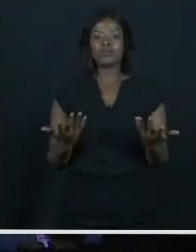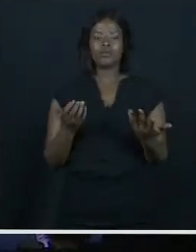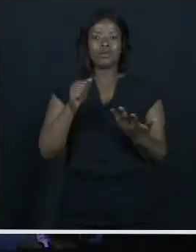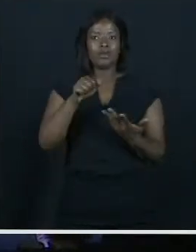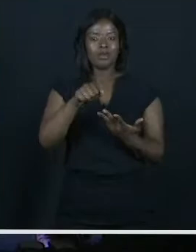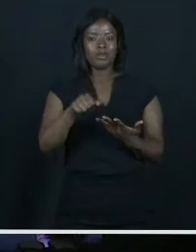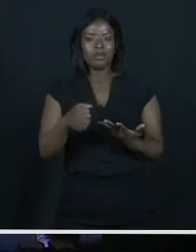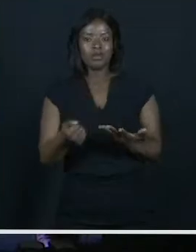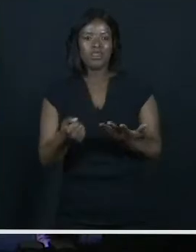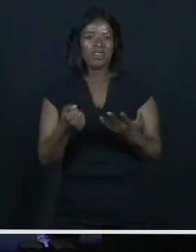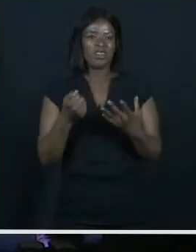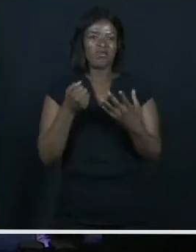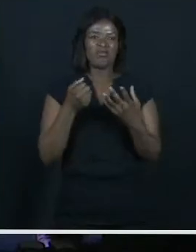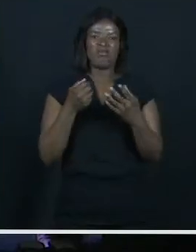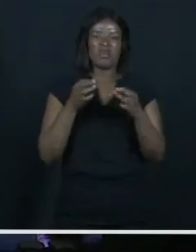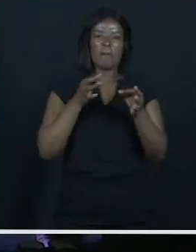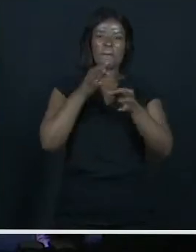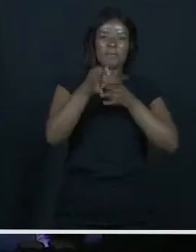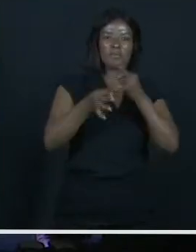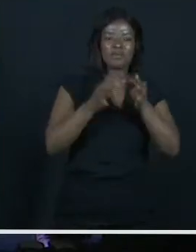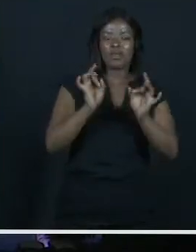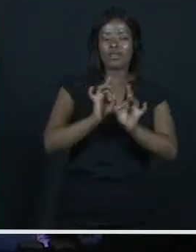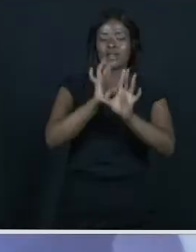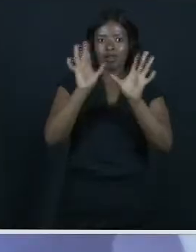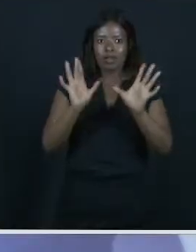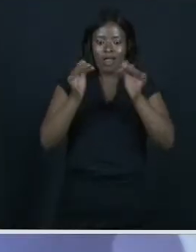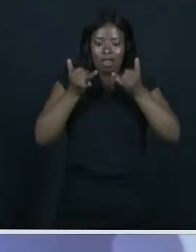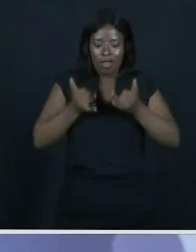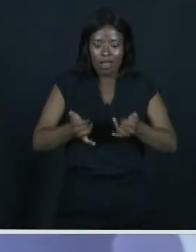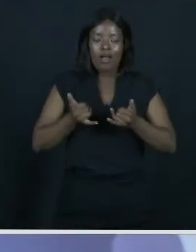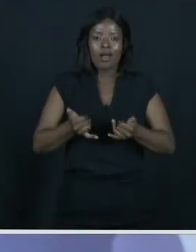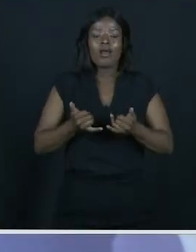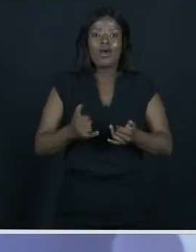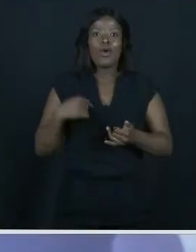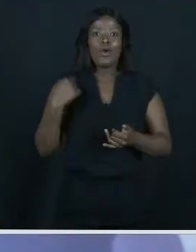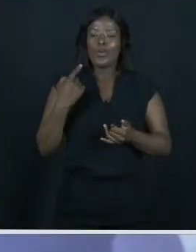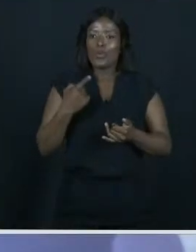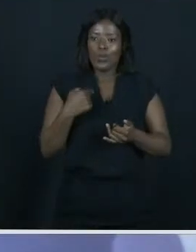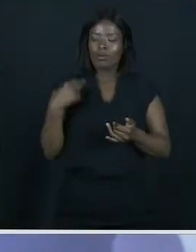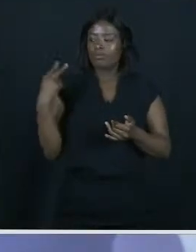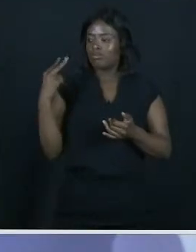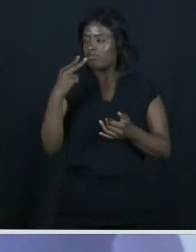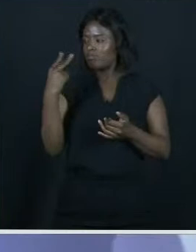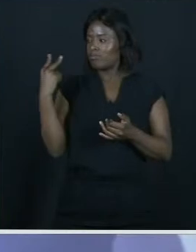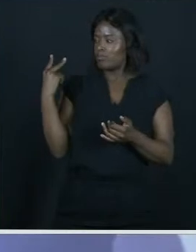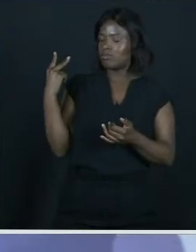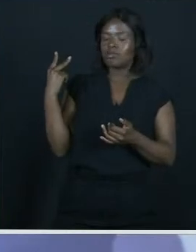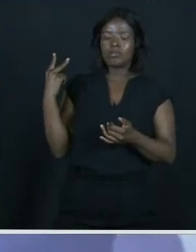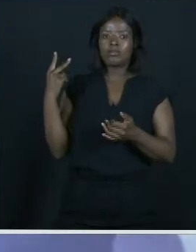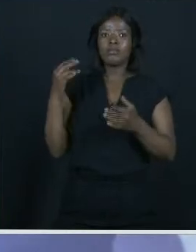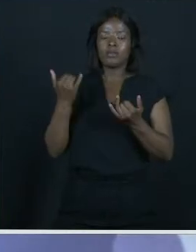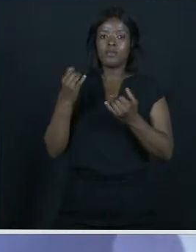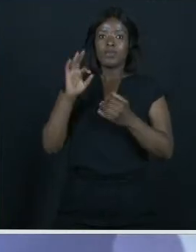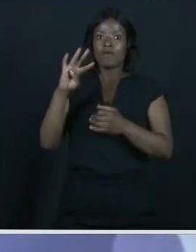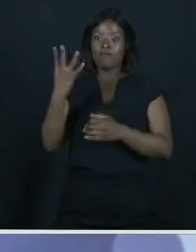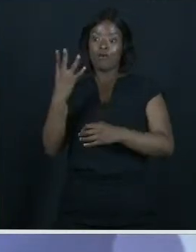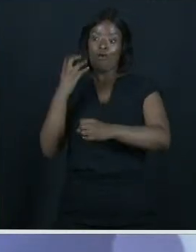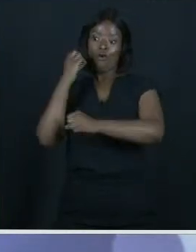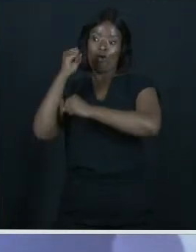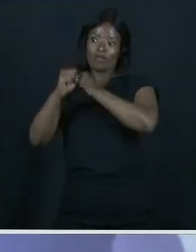accelerate, amplify now. We reflect on the past 4 years since the first